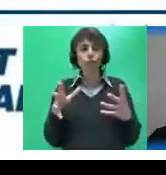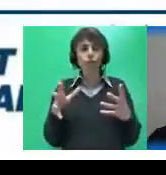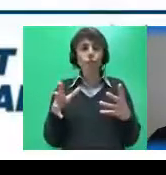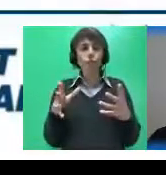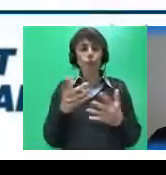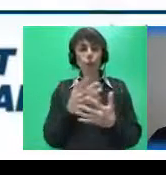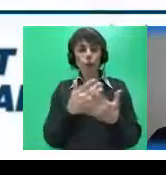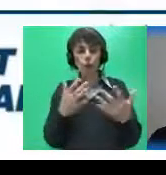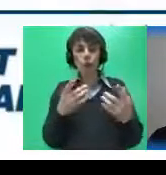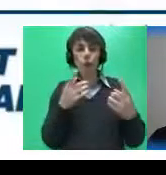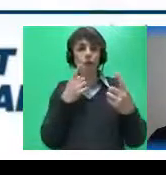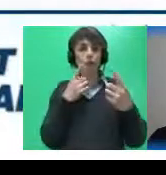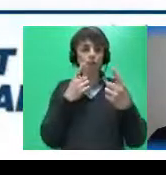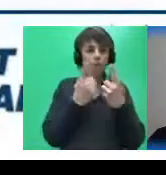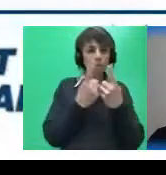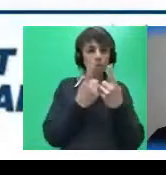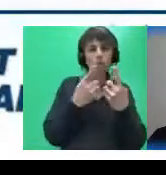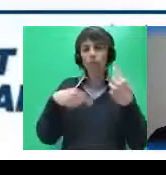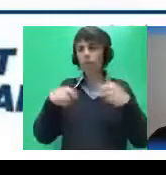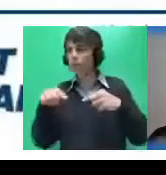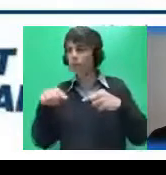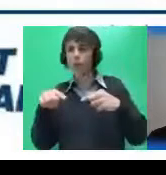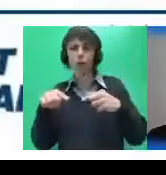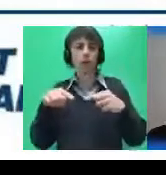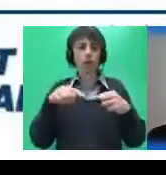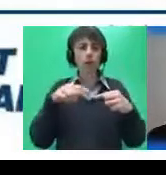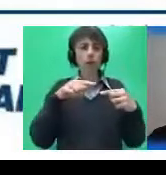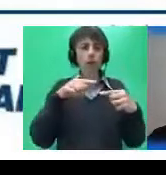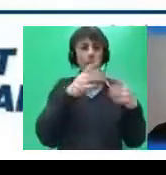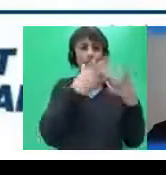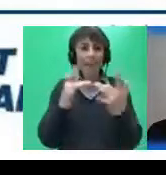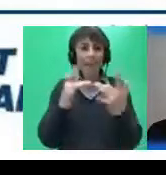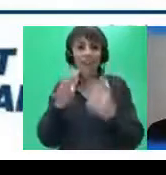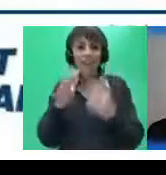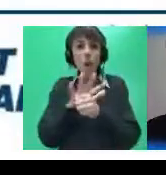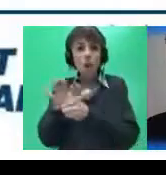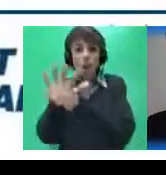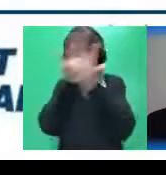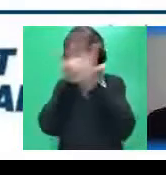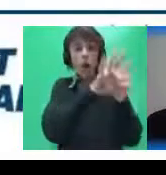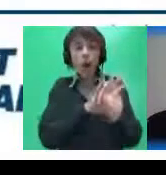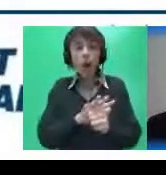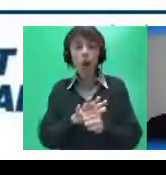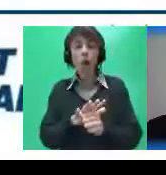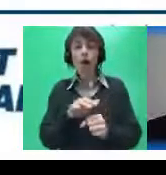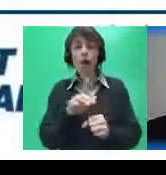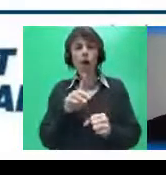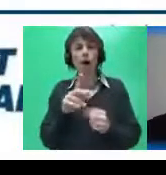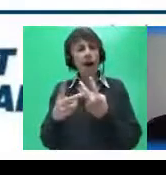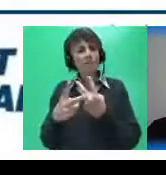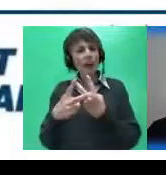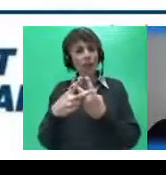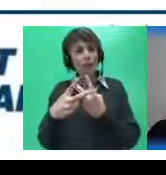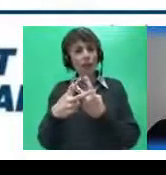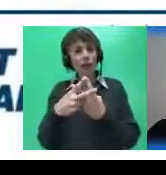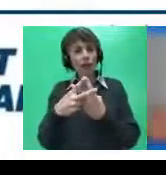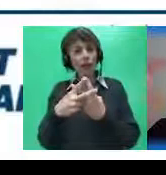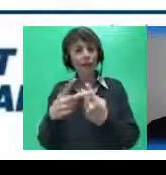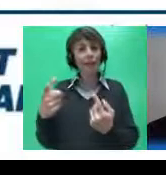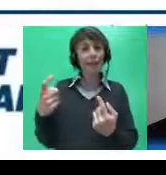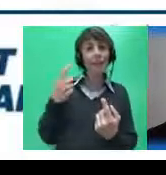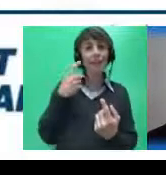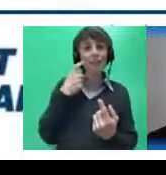being tested locally. But the hashtag easier to be active, which meant some of you might be familiar with, was a way, an ambition